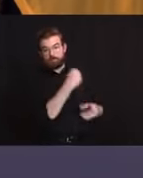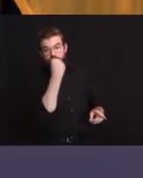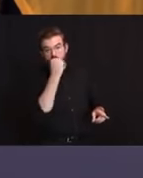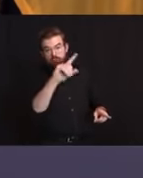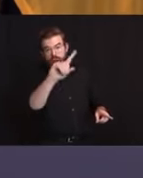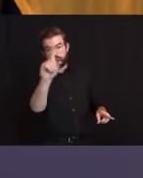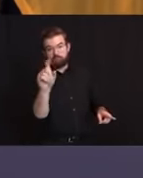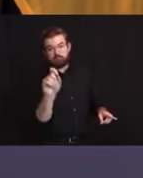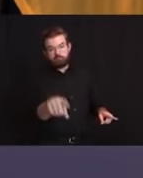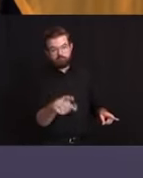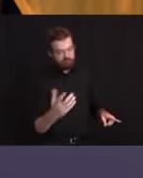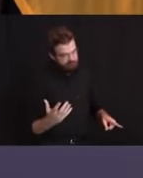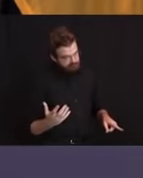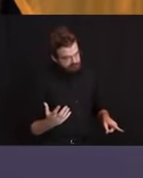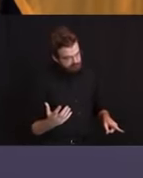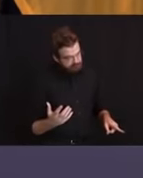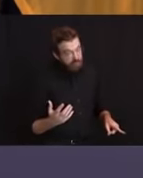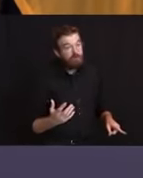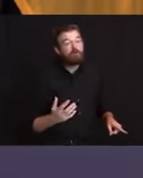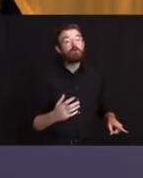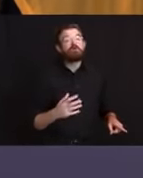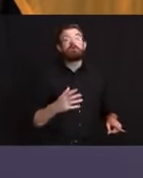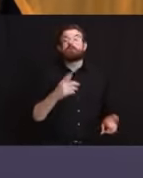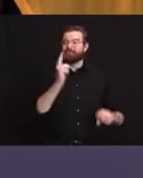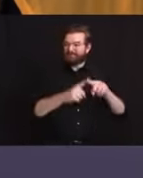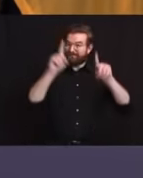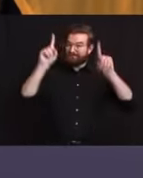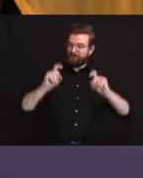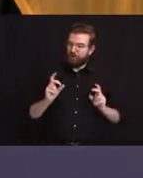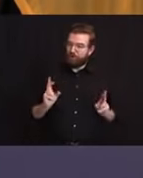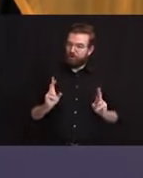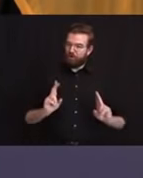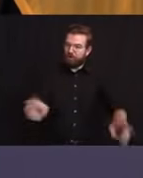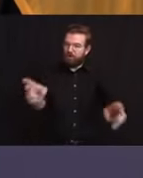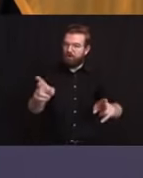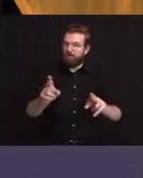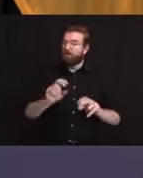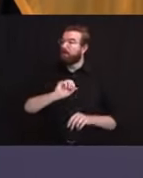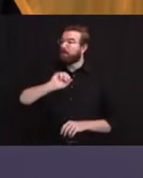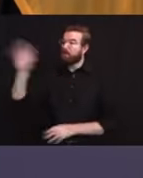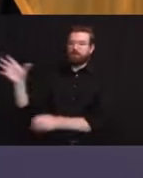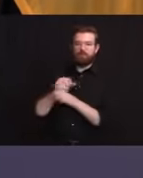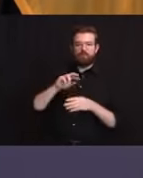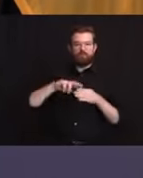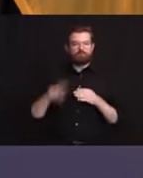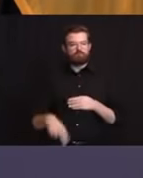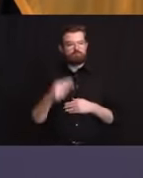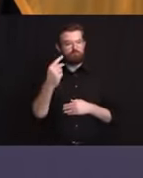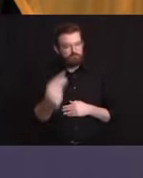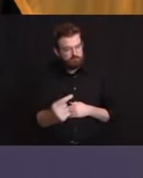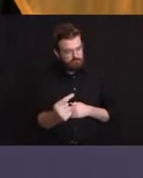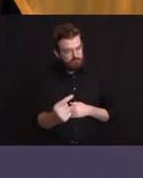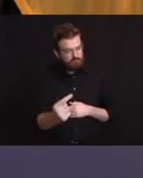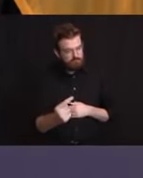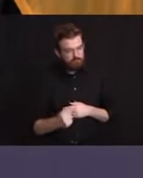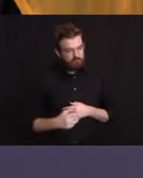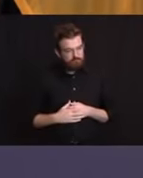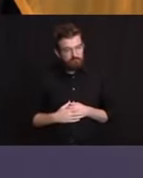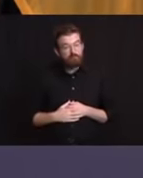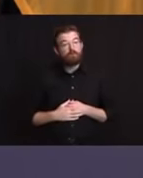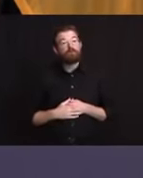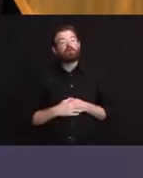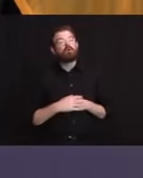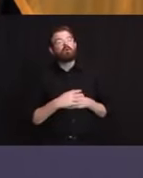turnaround time on the testing. Some of the labs are quicker than others, I should say, so it's not all the labs. And that hopefully that